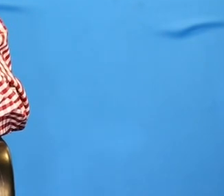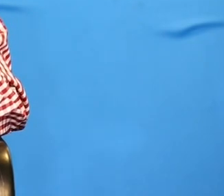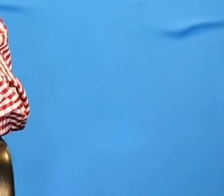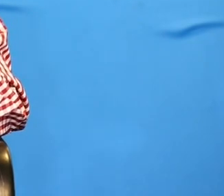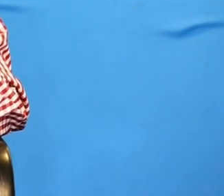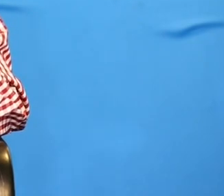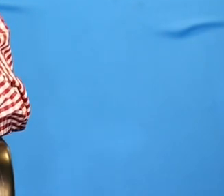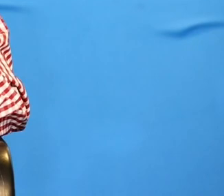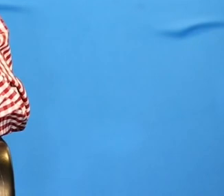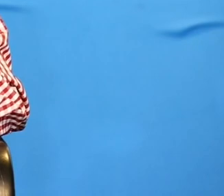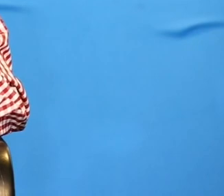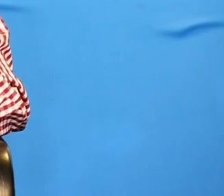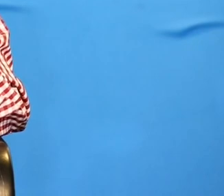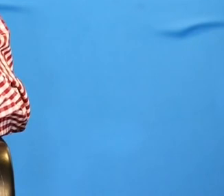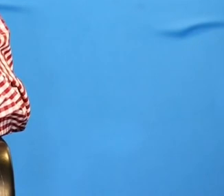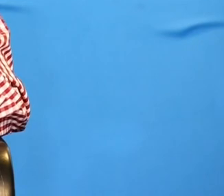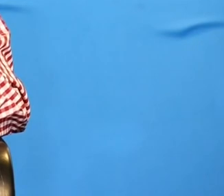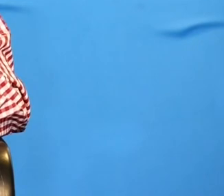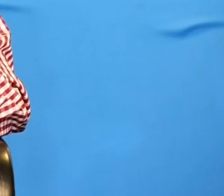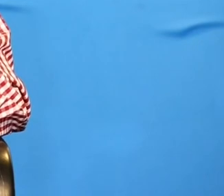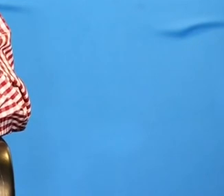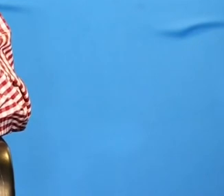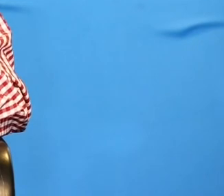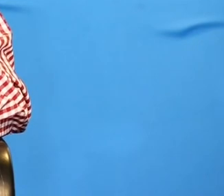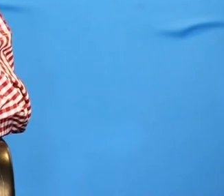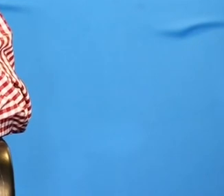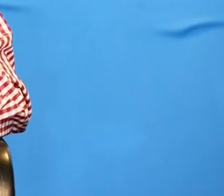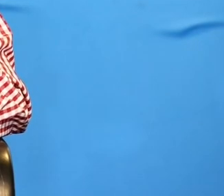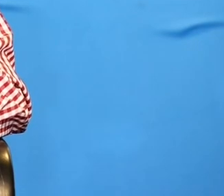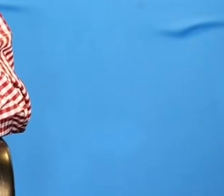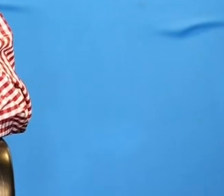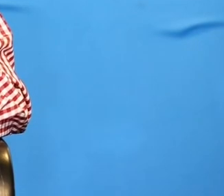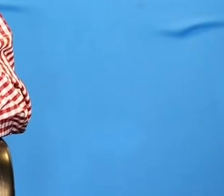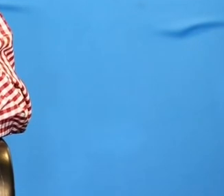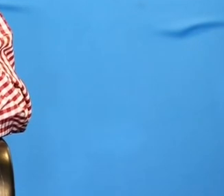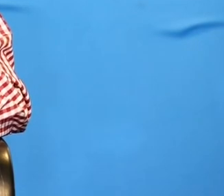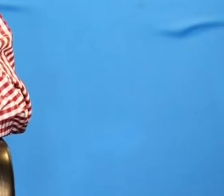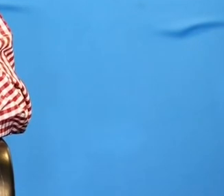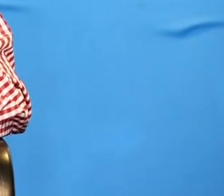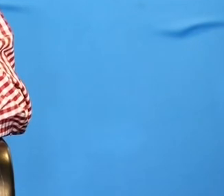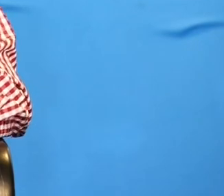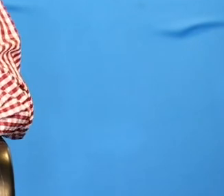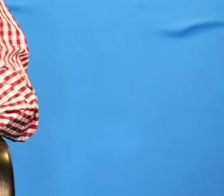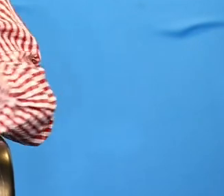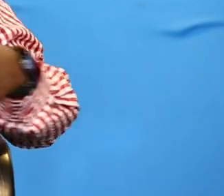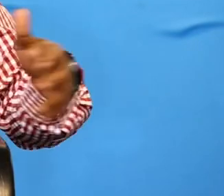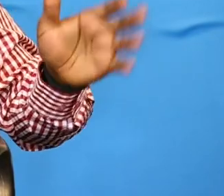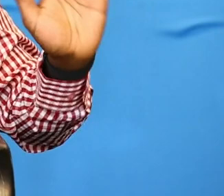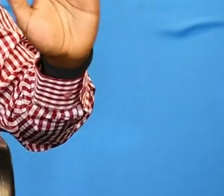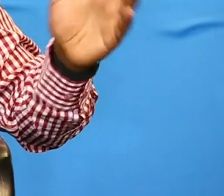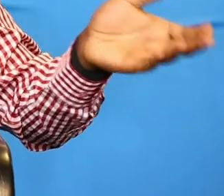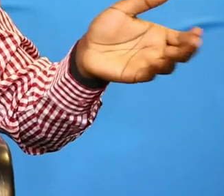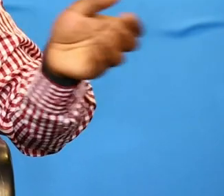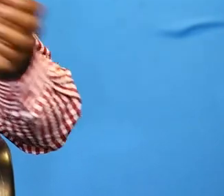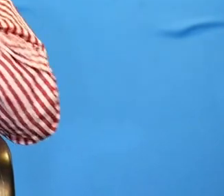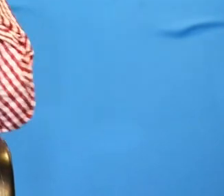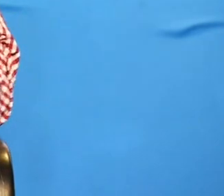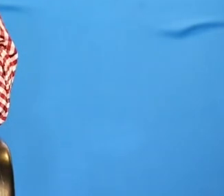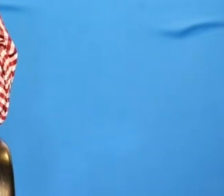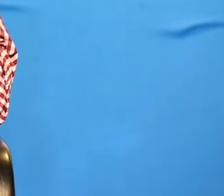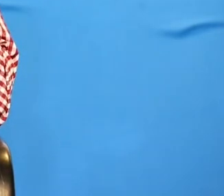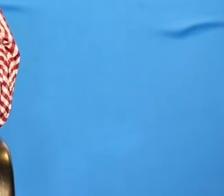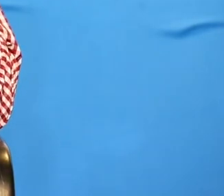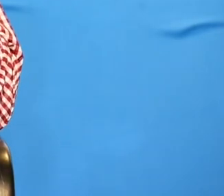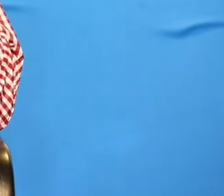Christ. And he has been revealing this to us through the Old Testament. And it started all the way in the book of